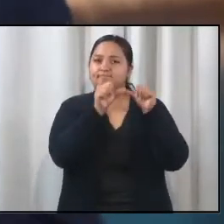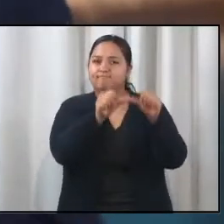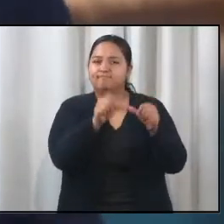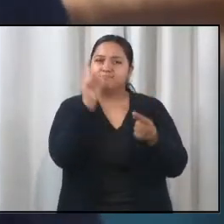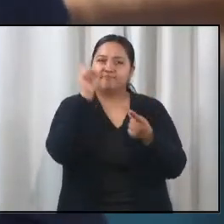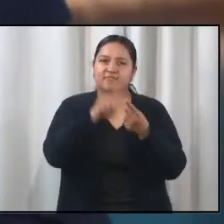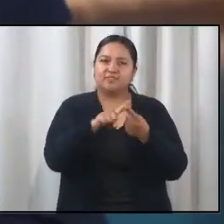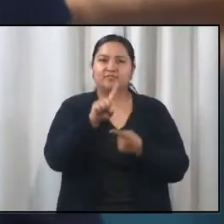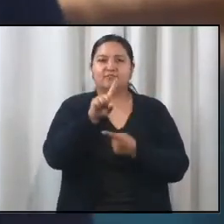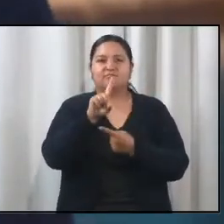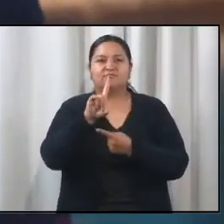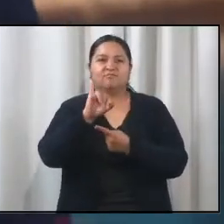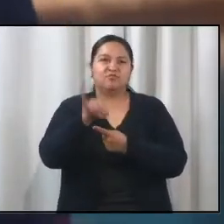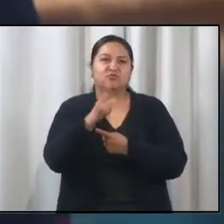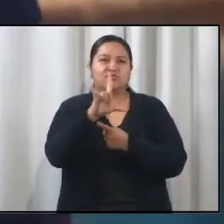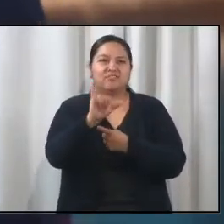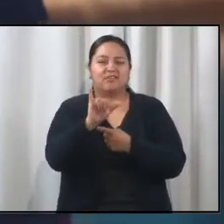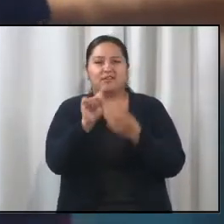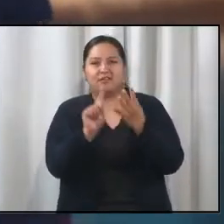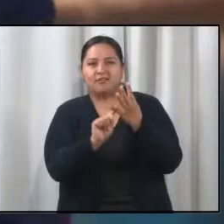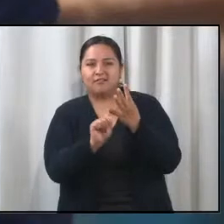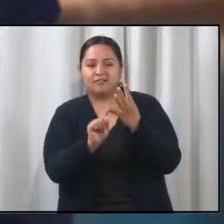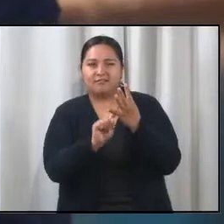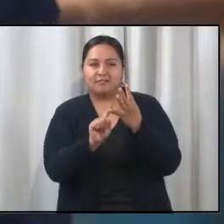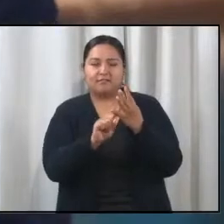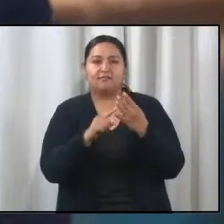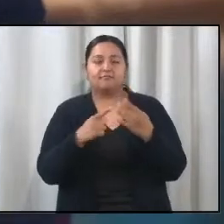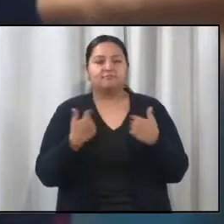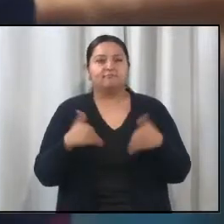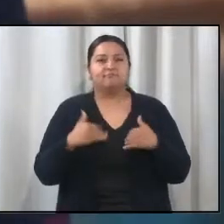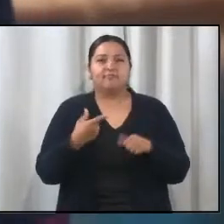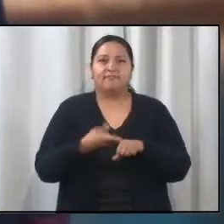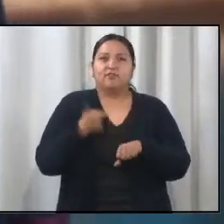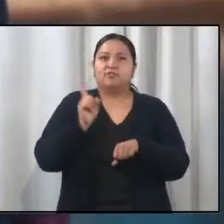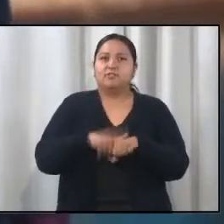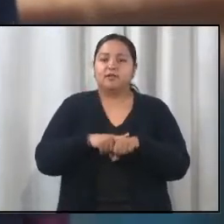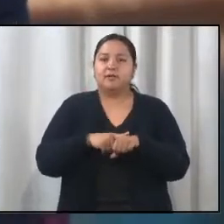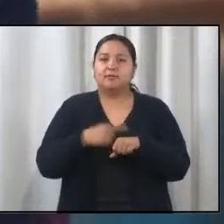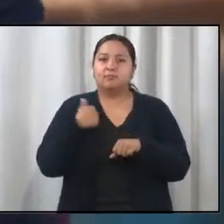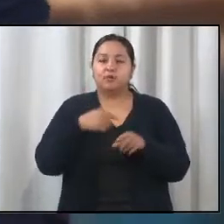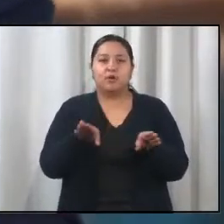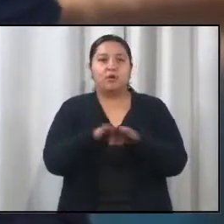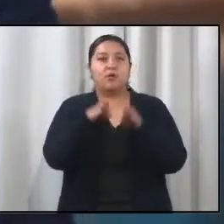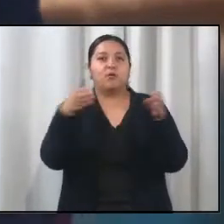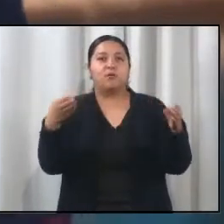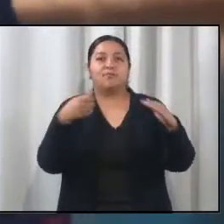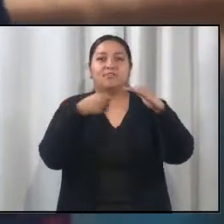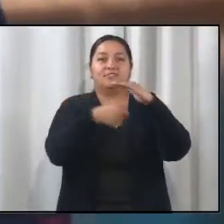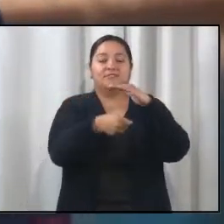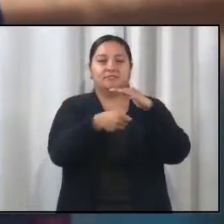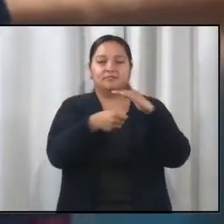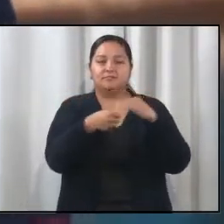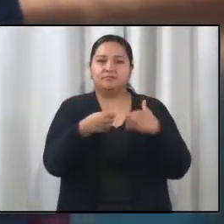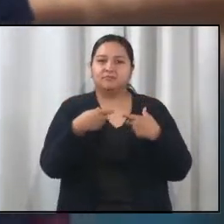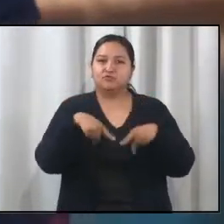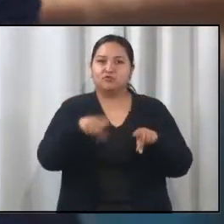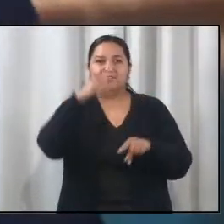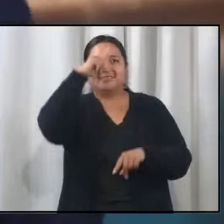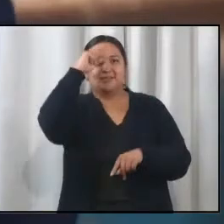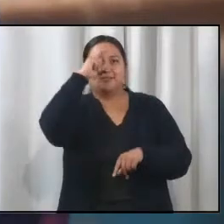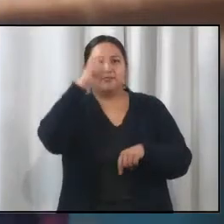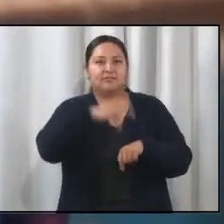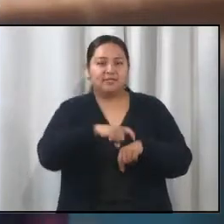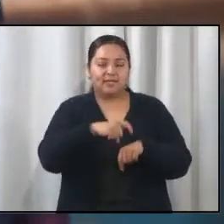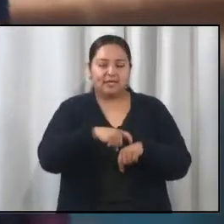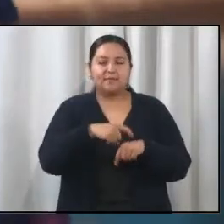been anywhere for those individuals to go. This is the first time we've opened up shelter in these extended months beyond the winter. And we're continuing to look